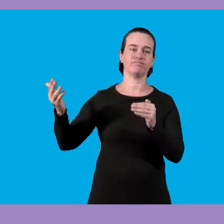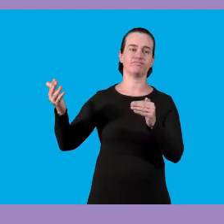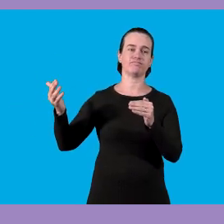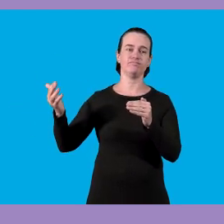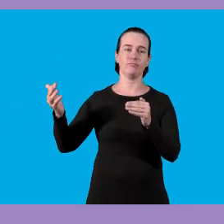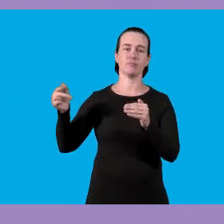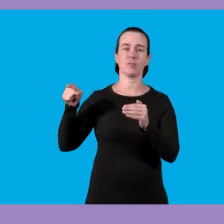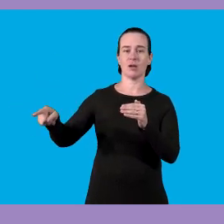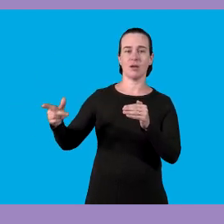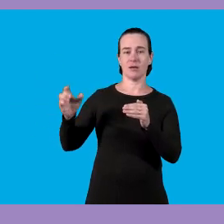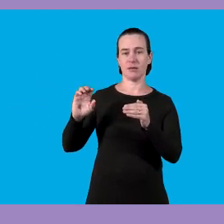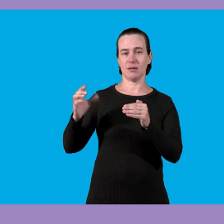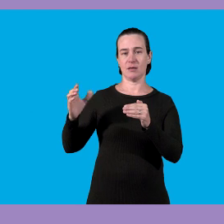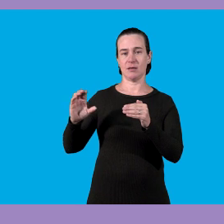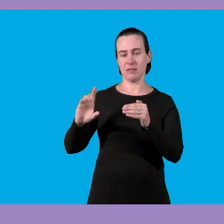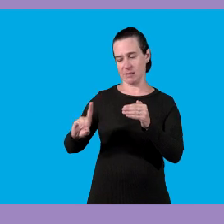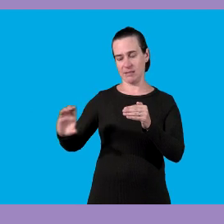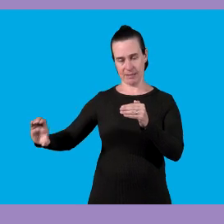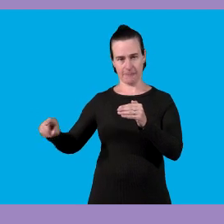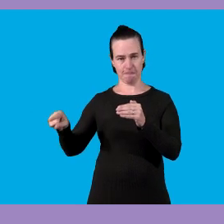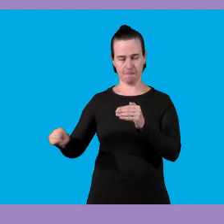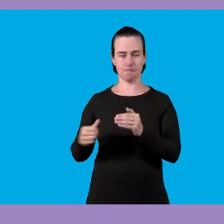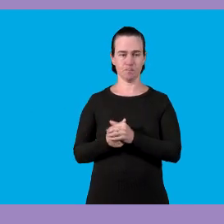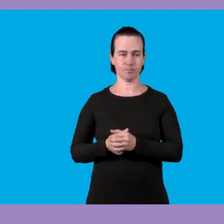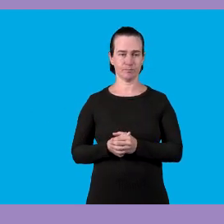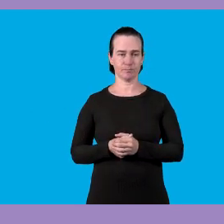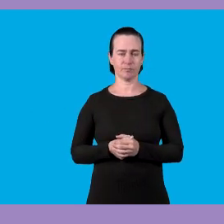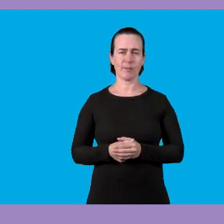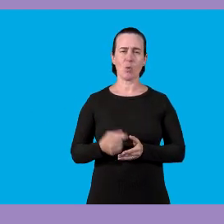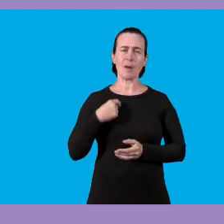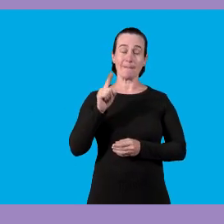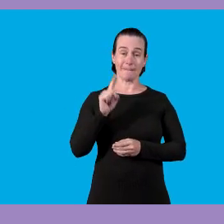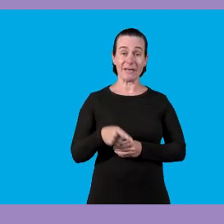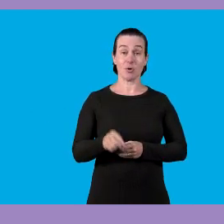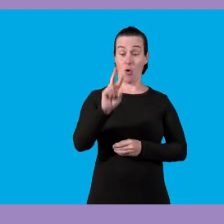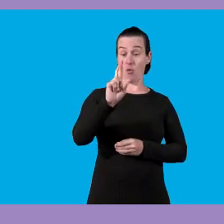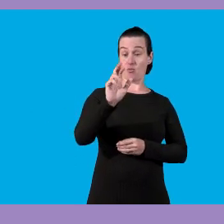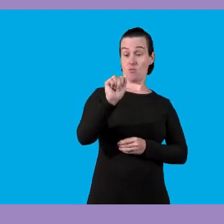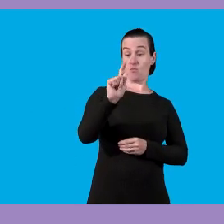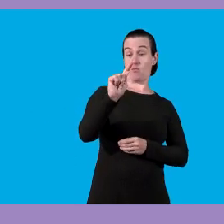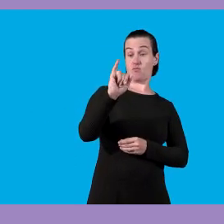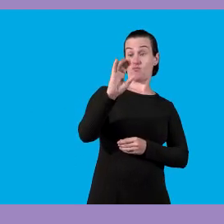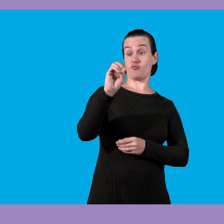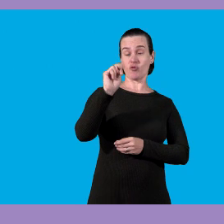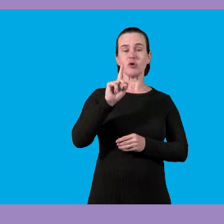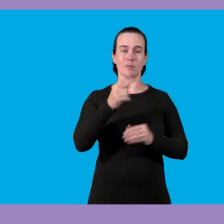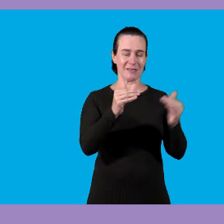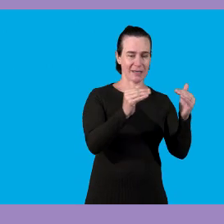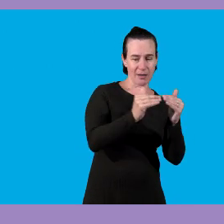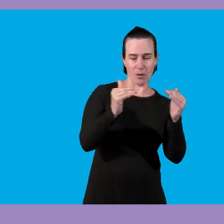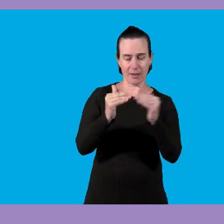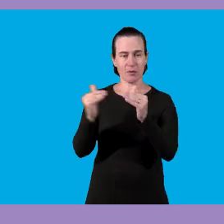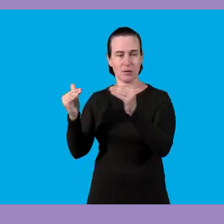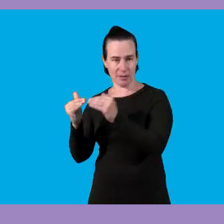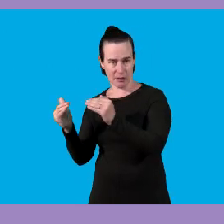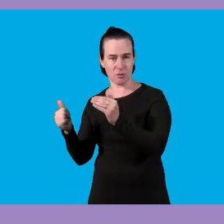is proportional to side DC. Remember, we're looking for a ratio that would be equal, and then the last one would